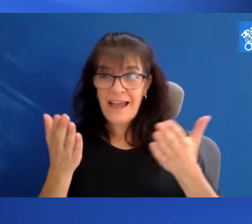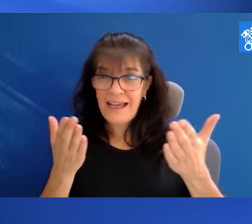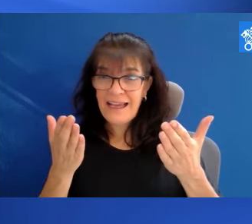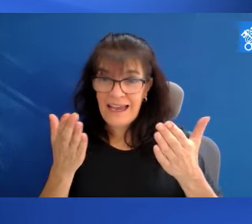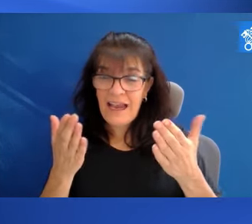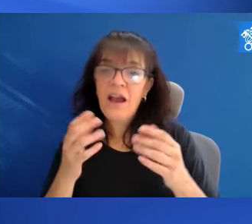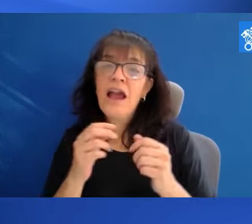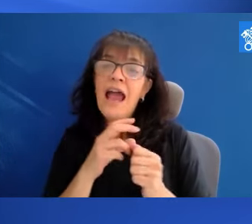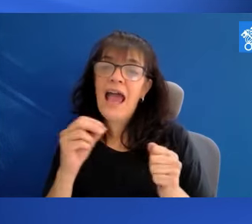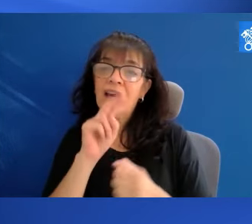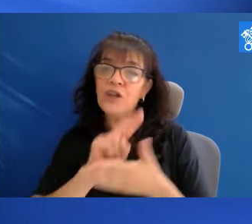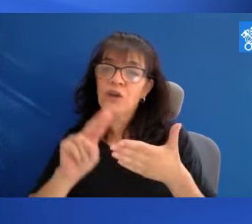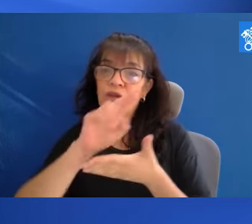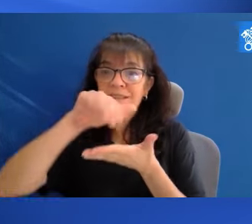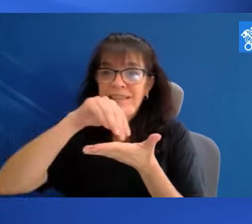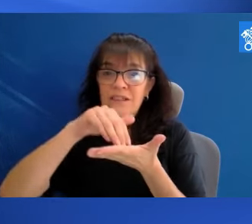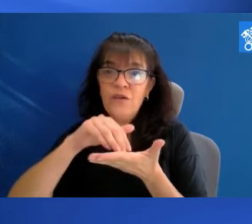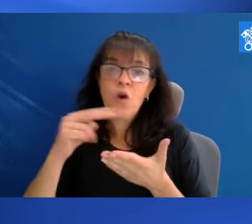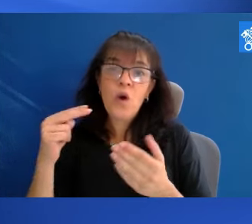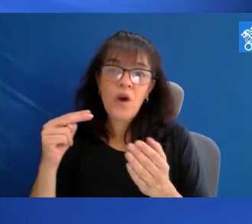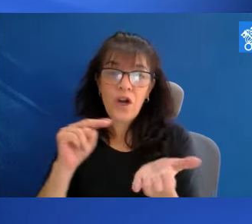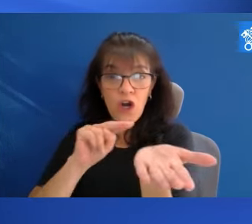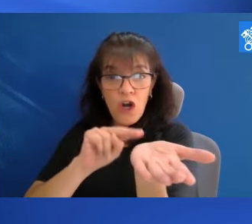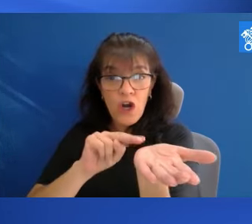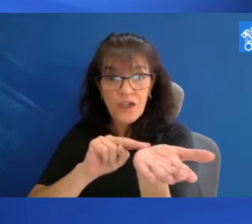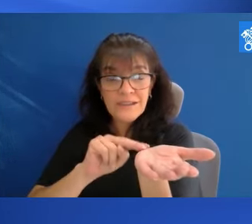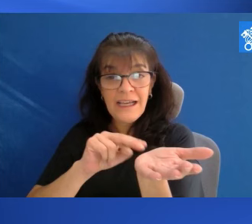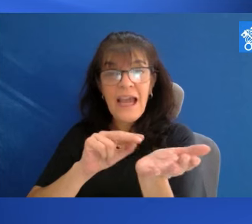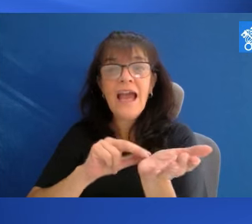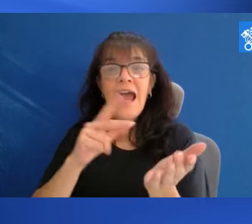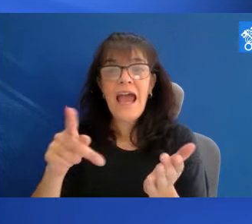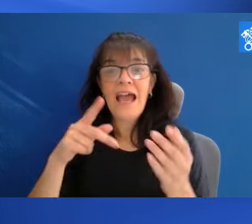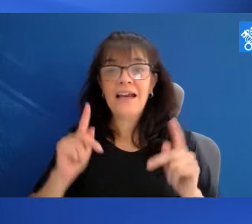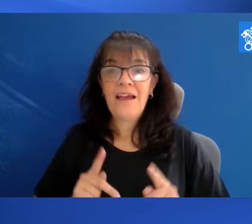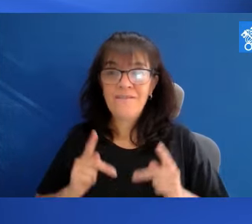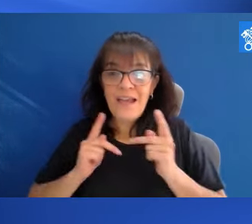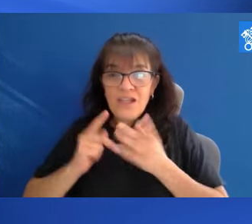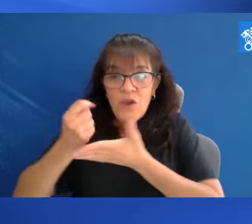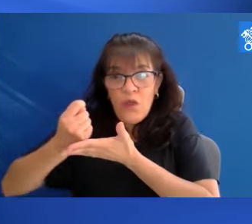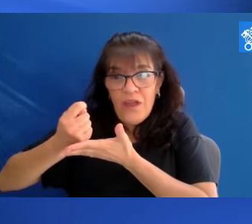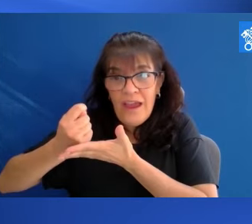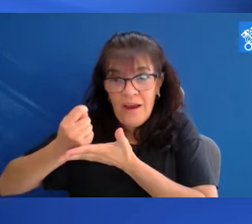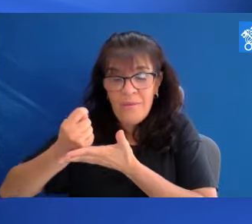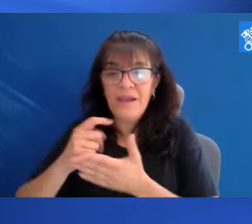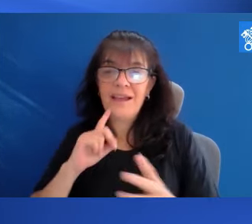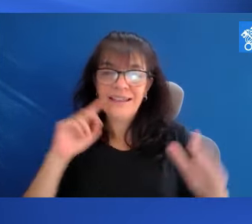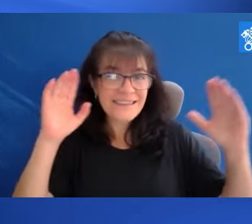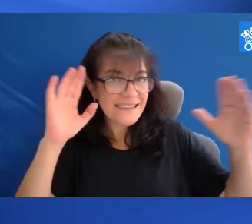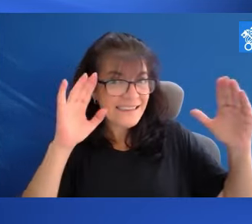Center for Nursing and Physiotherapy in Brindisi, and a cheer from those